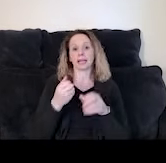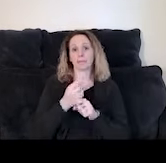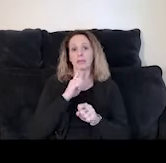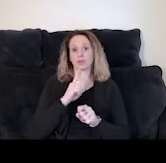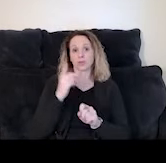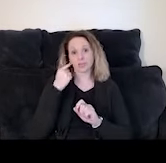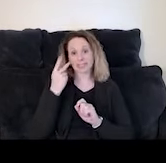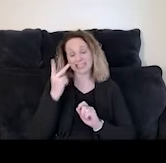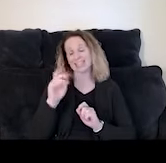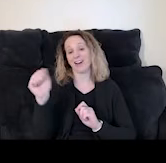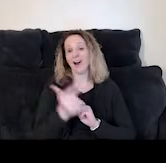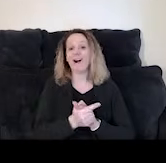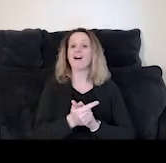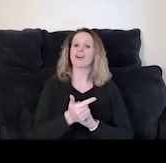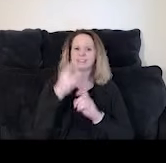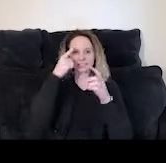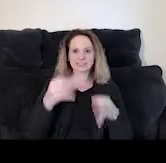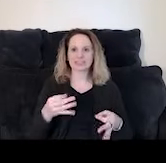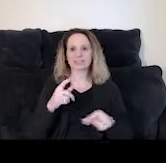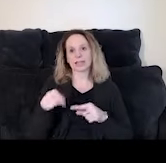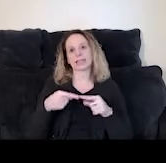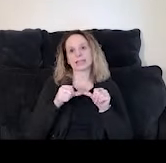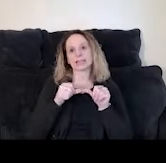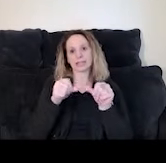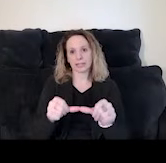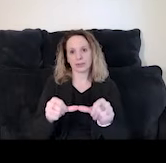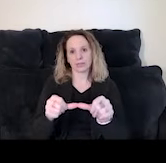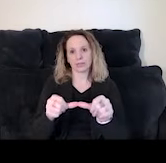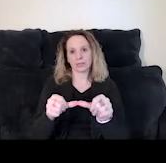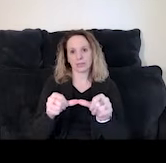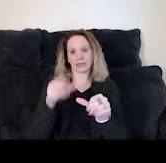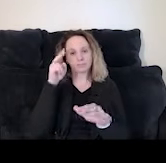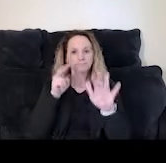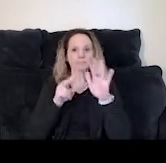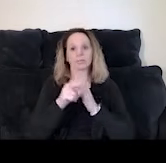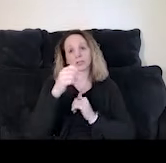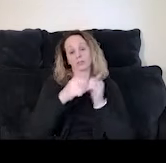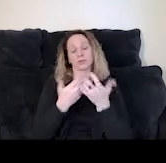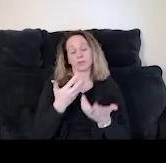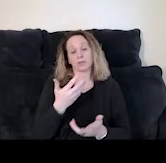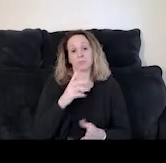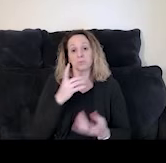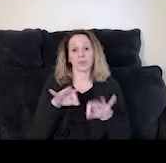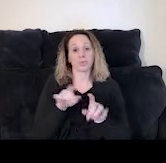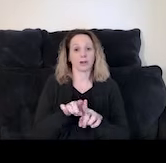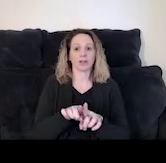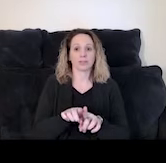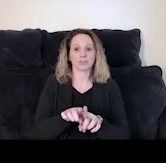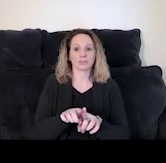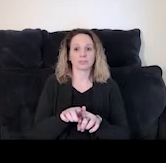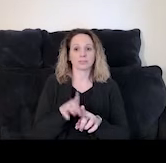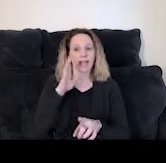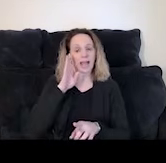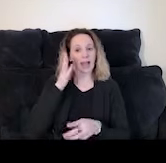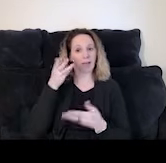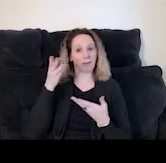and then making decisions and moving forward in a predictable structure is really important too. I guess I'll wrap by